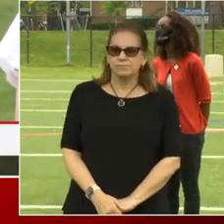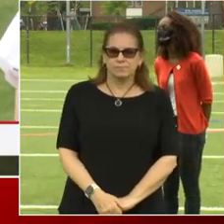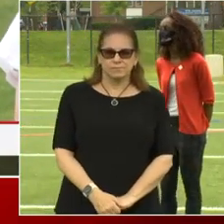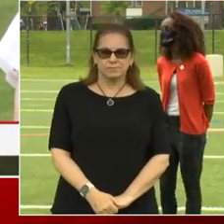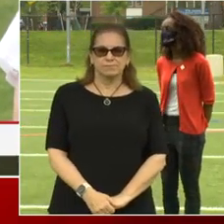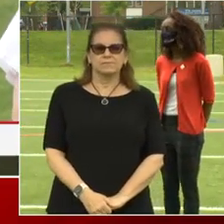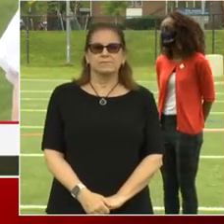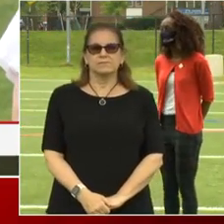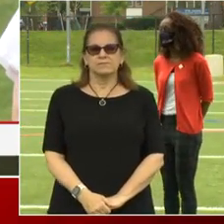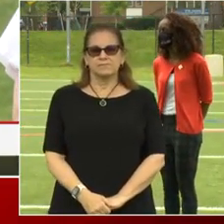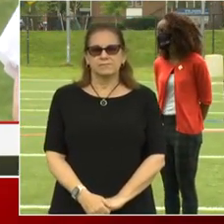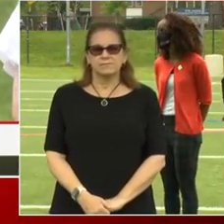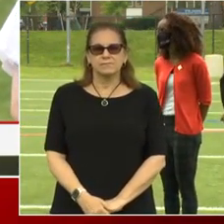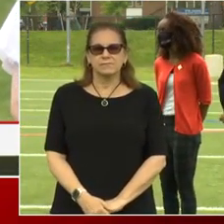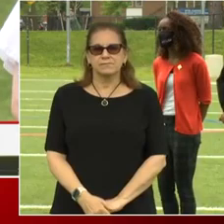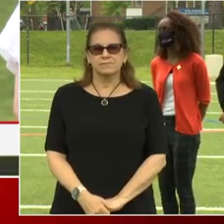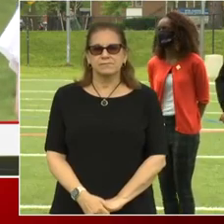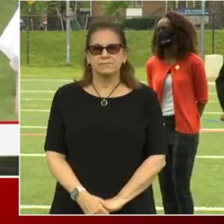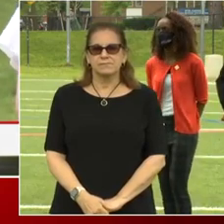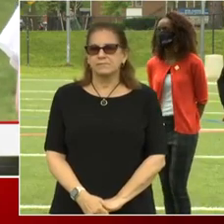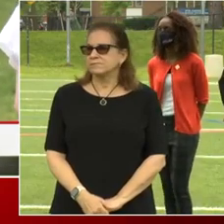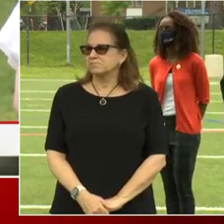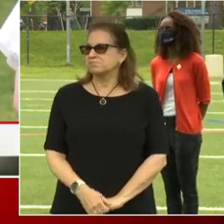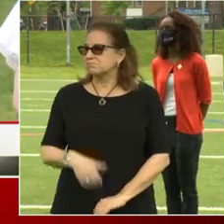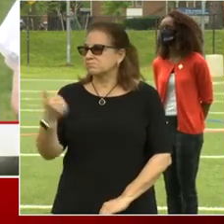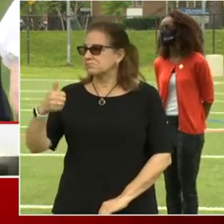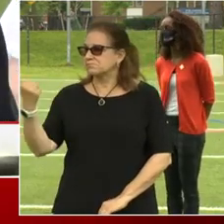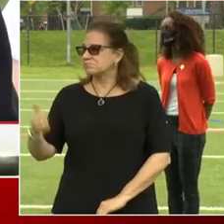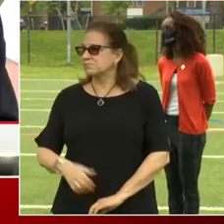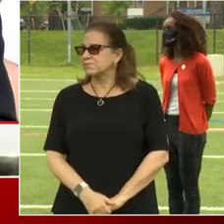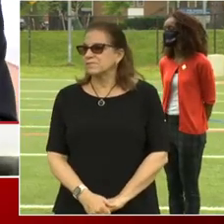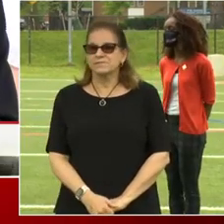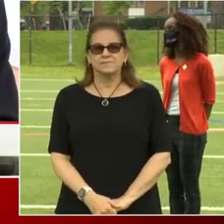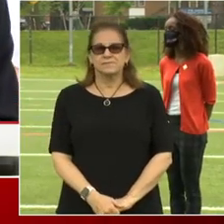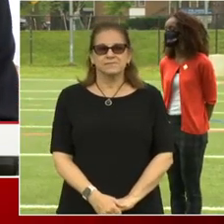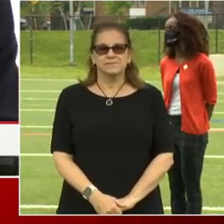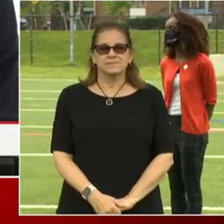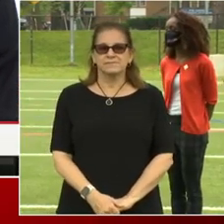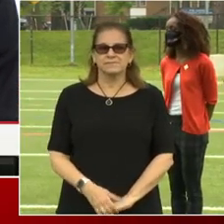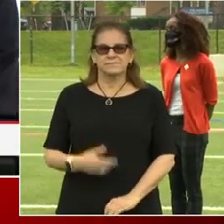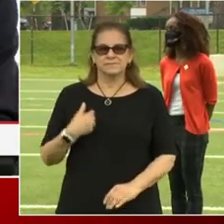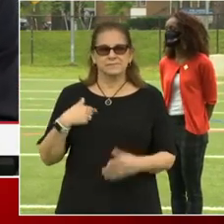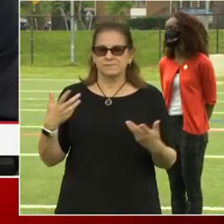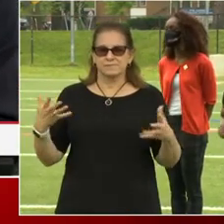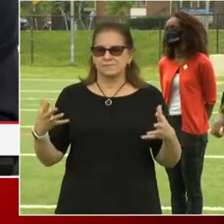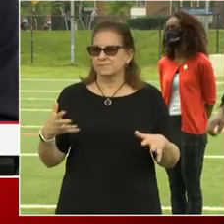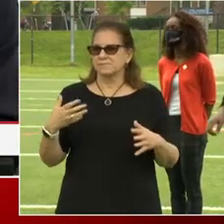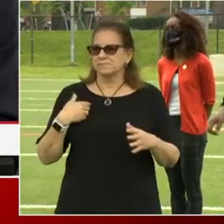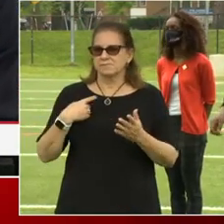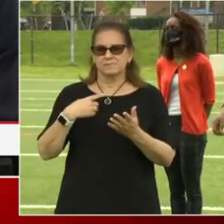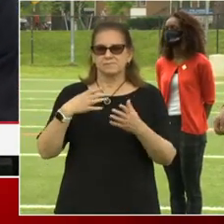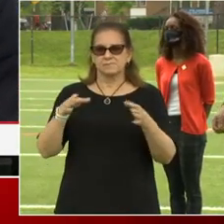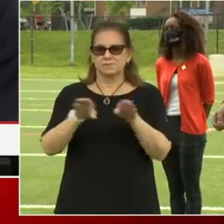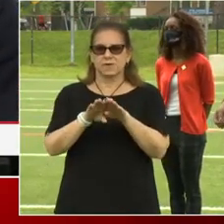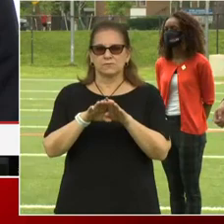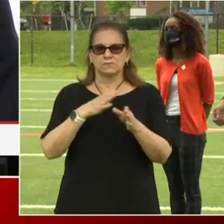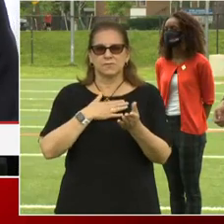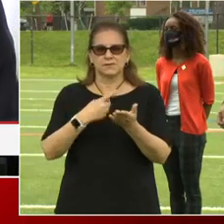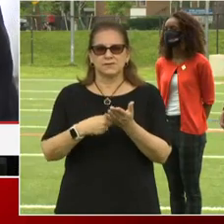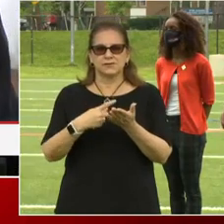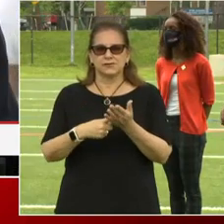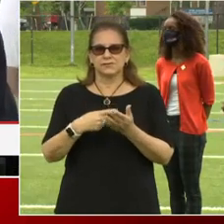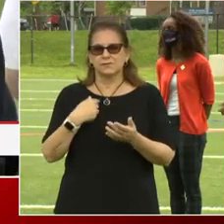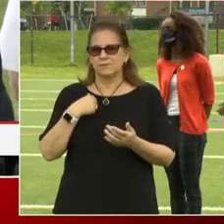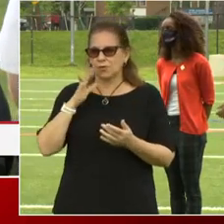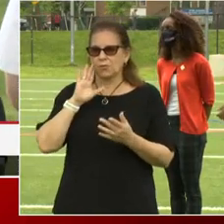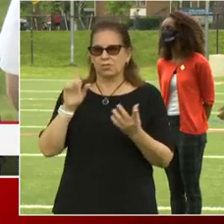Any other easy questions like that? Yeah, let's go back to the hard ones. Now, I've not discussed this with the mayor, so you're asking me to kind of get out in front of her a little, which